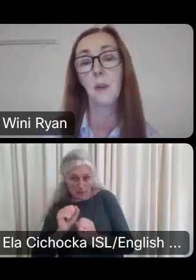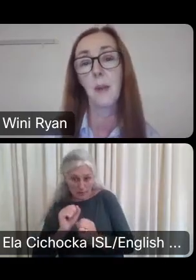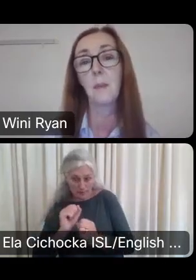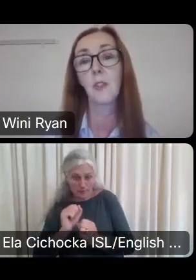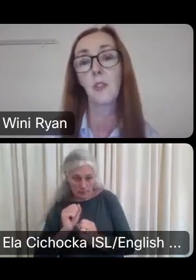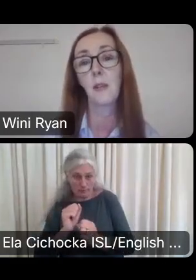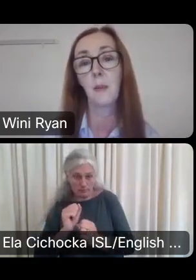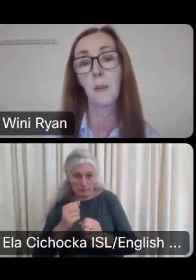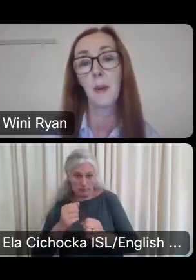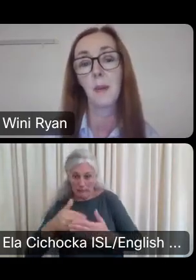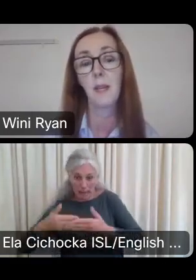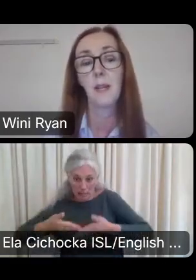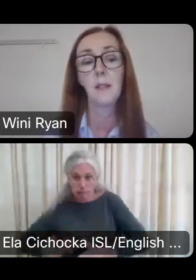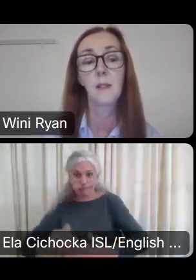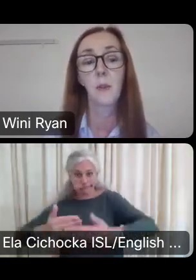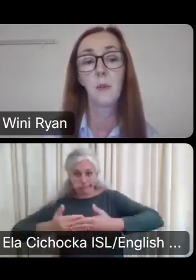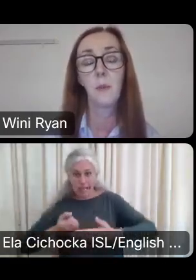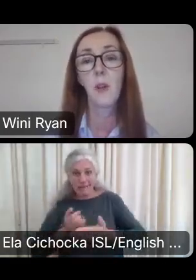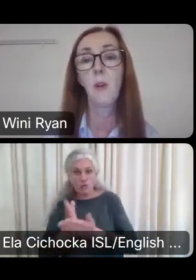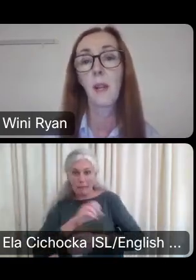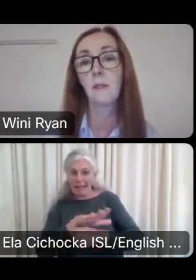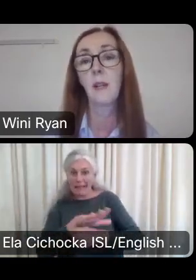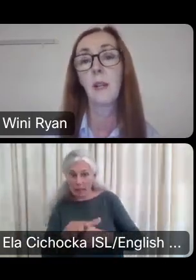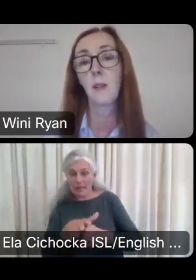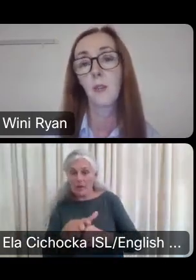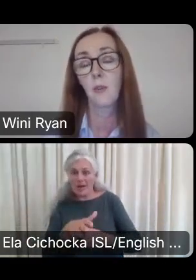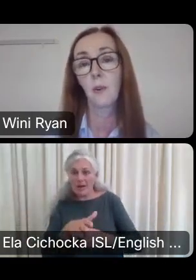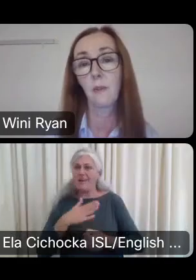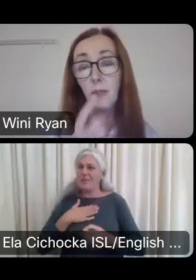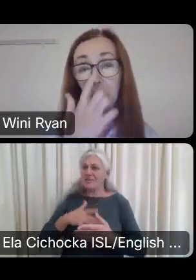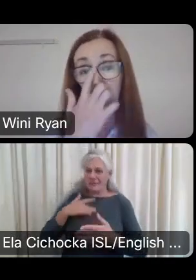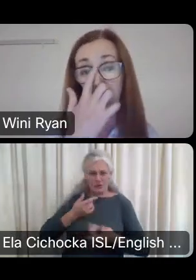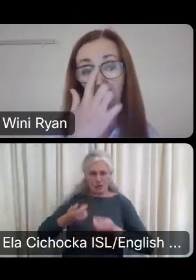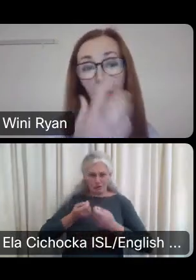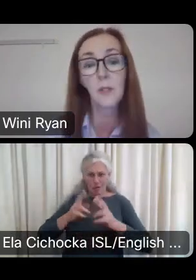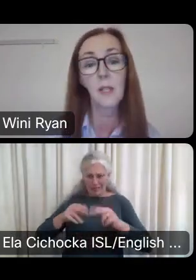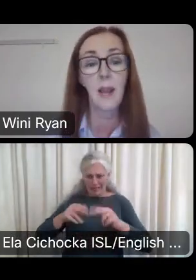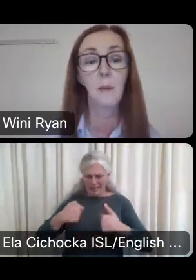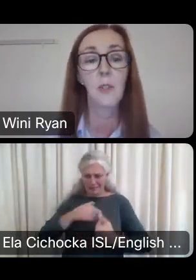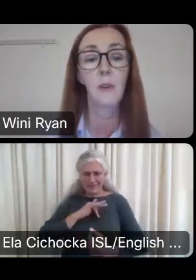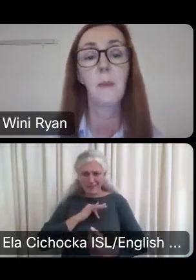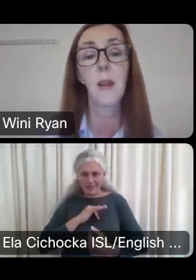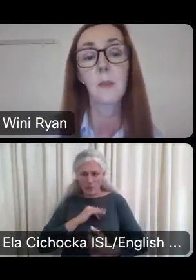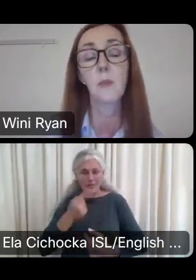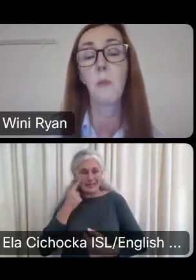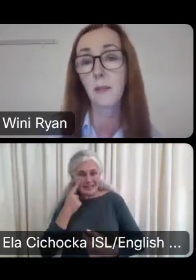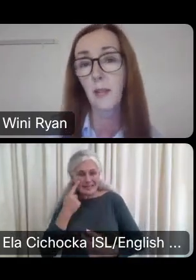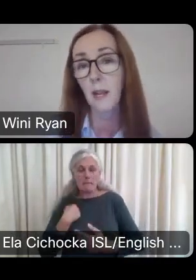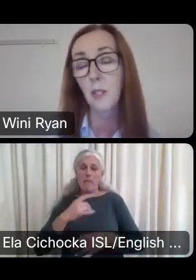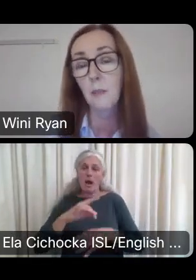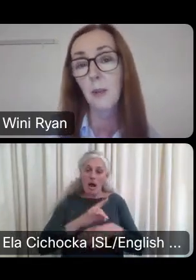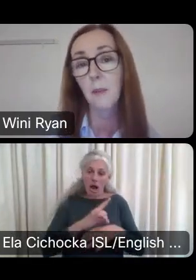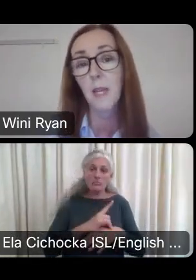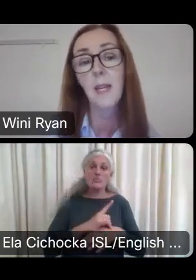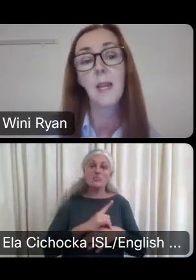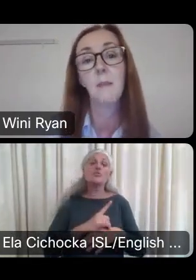having their babies during the pandemic. So we all like to feel we have control over what's going on. And when you see the language of my husband was allowed